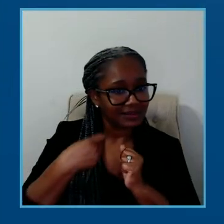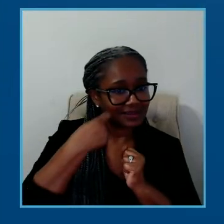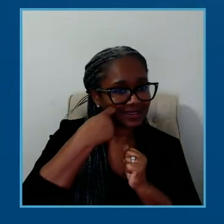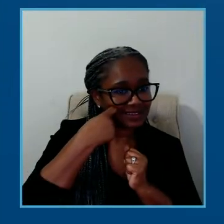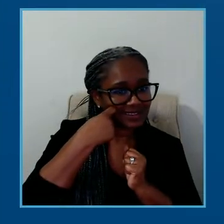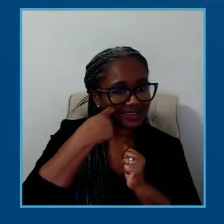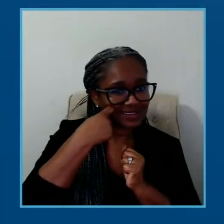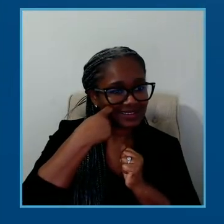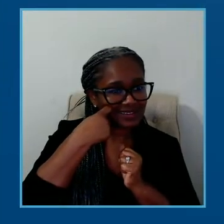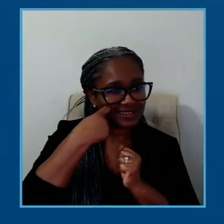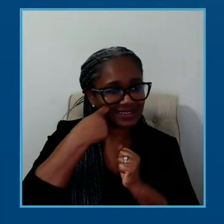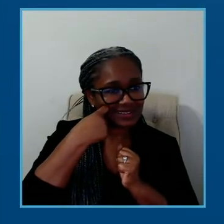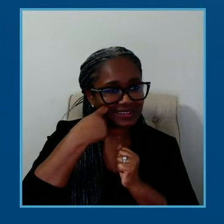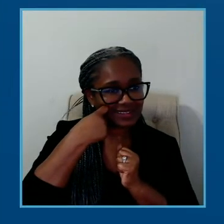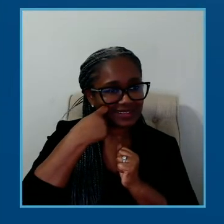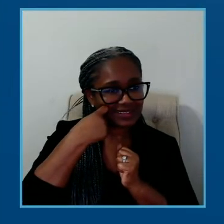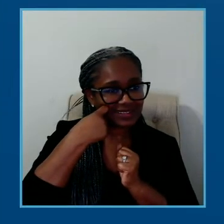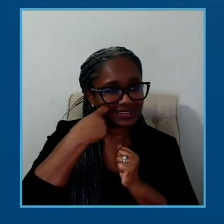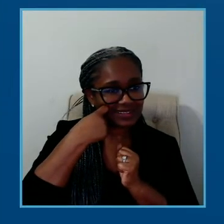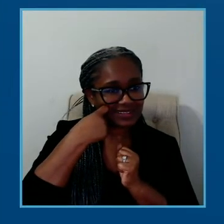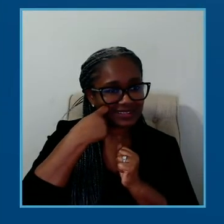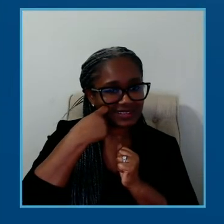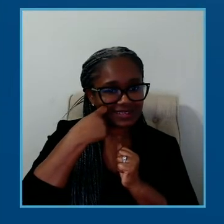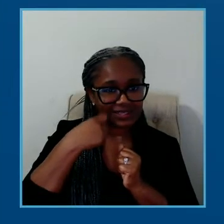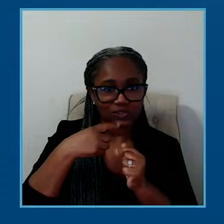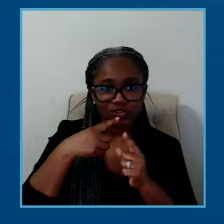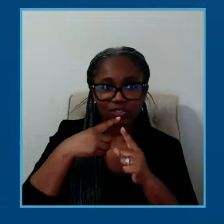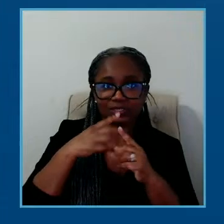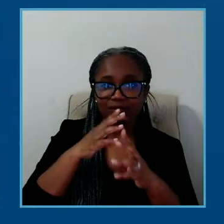tie. and 3 abstentions.